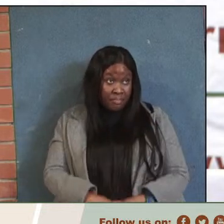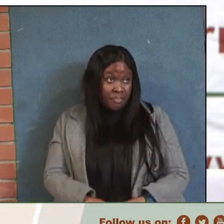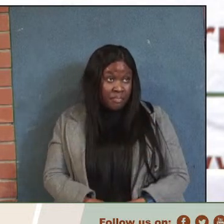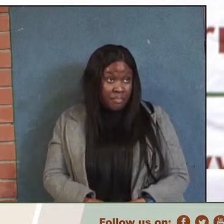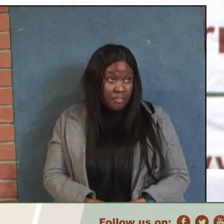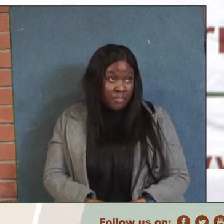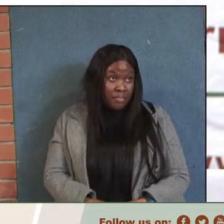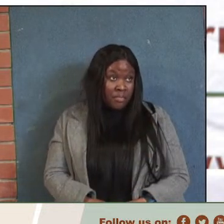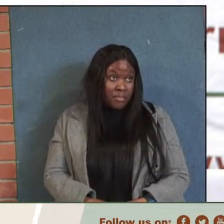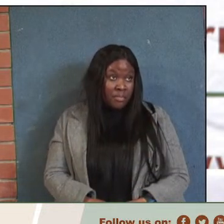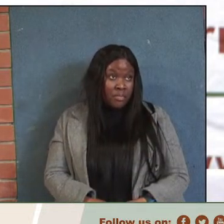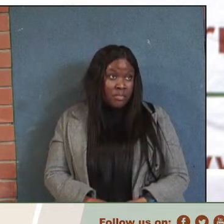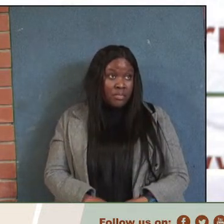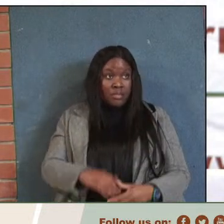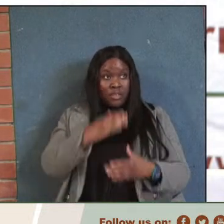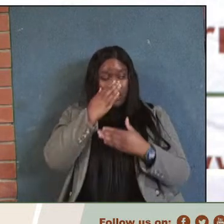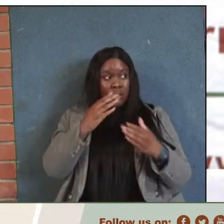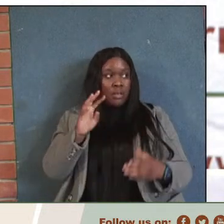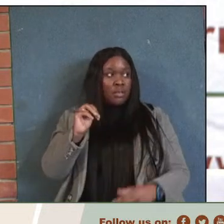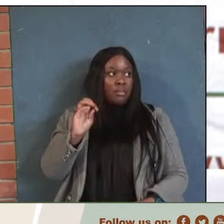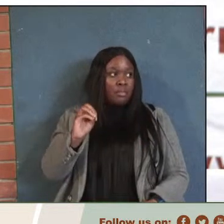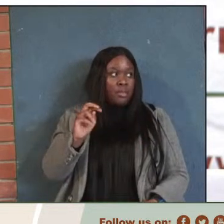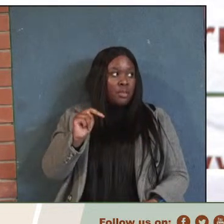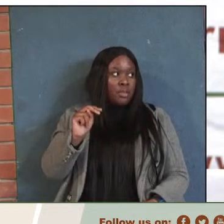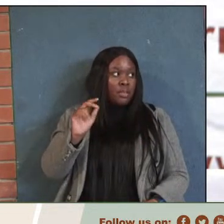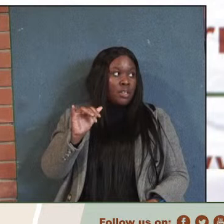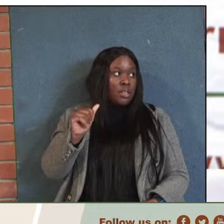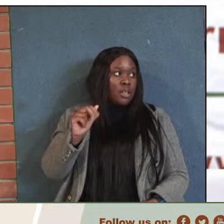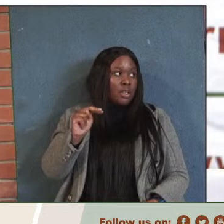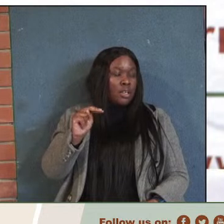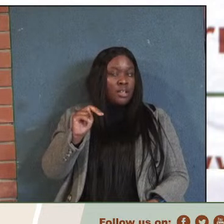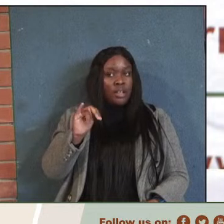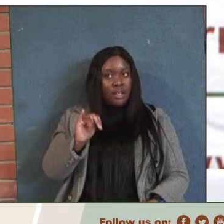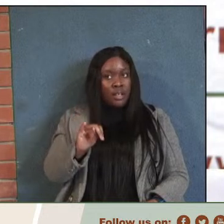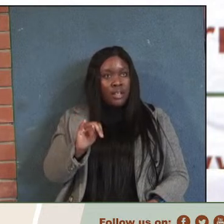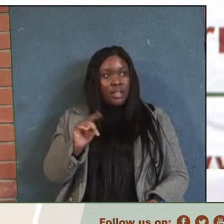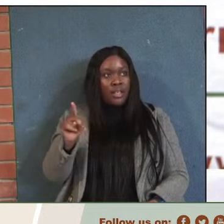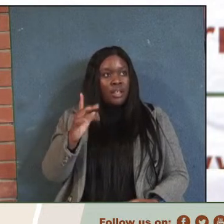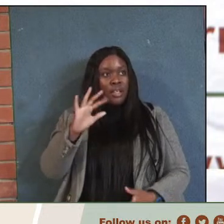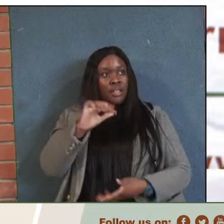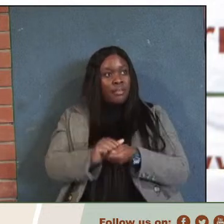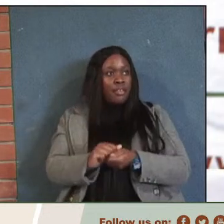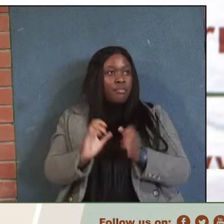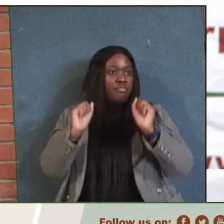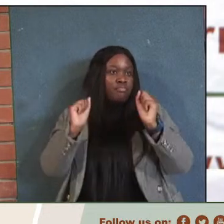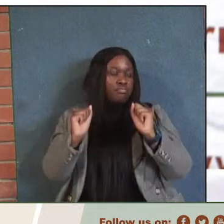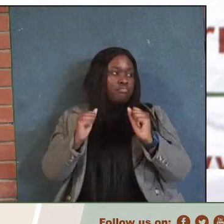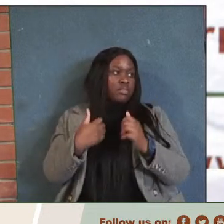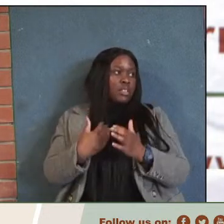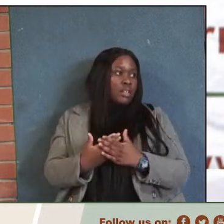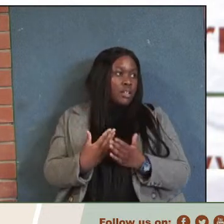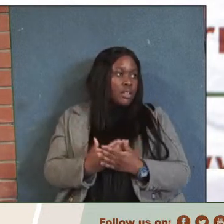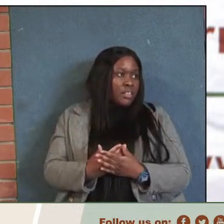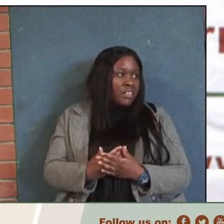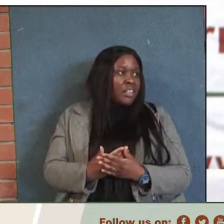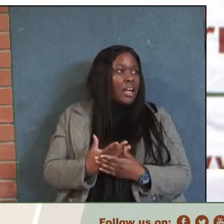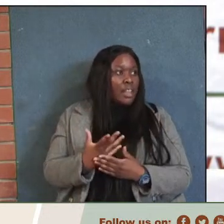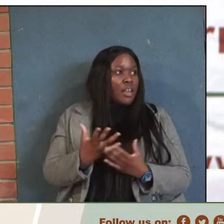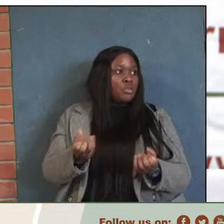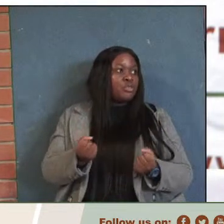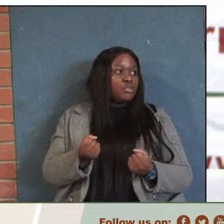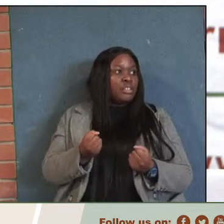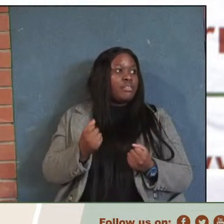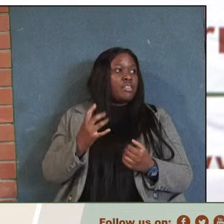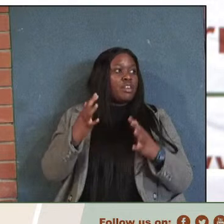Honorable Munyai, and invite him to give a summary of debate and receive the resolutions. Thank